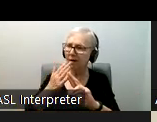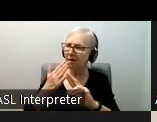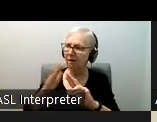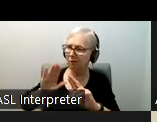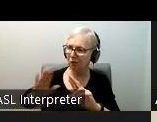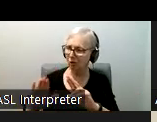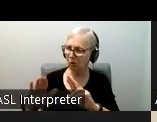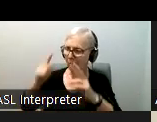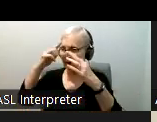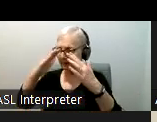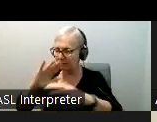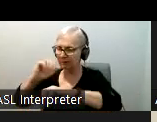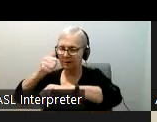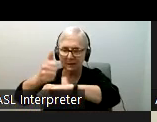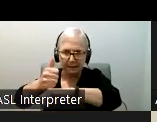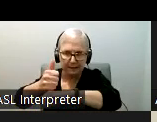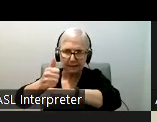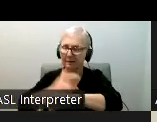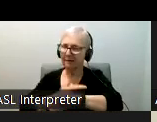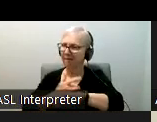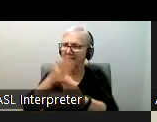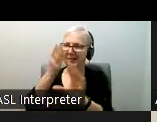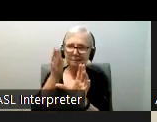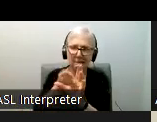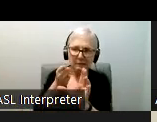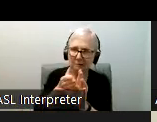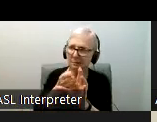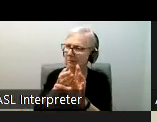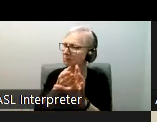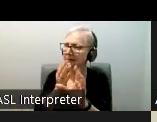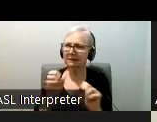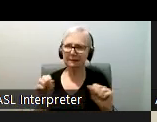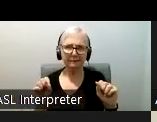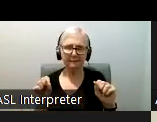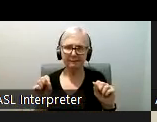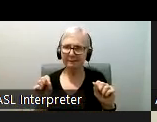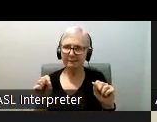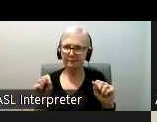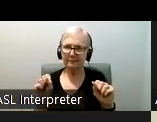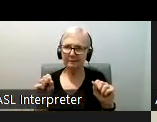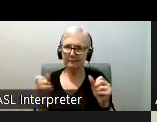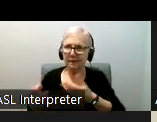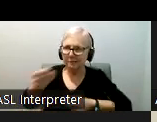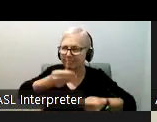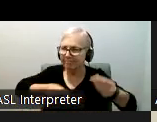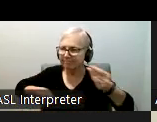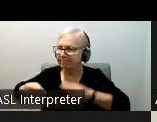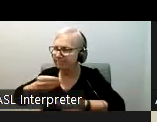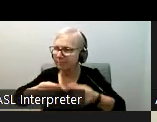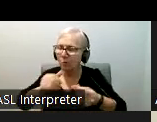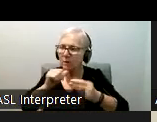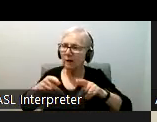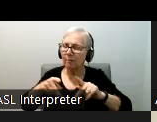expectations that had been set. It didn't feel safe psychologically. Our facilitation was not